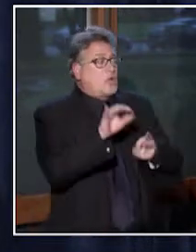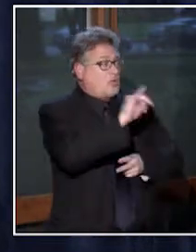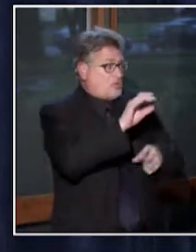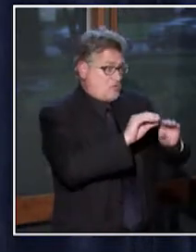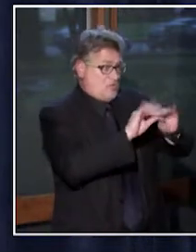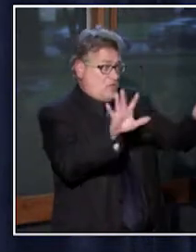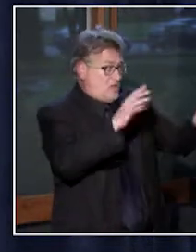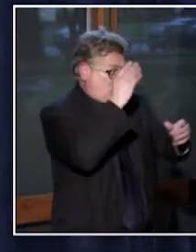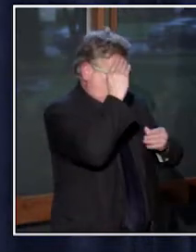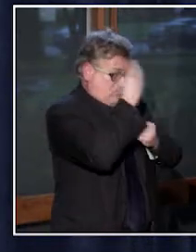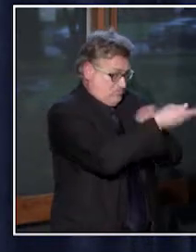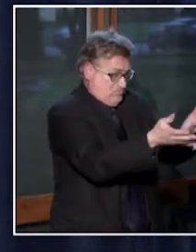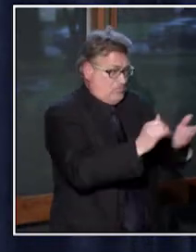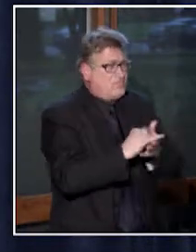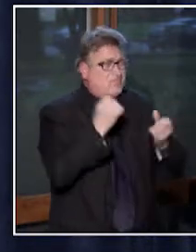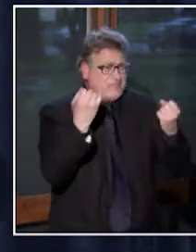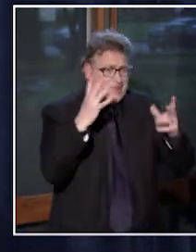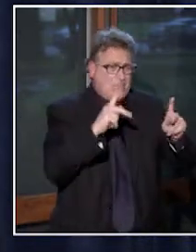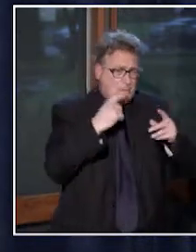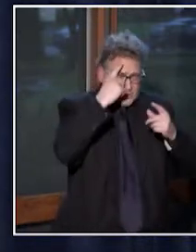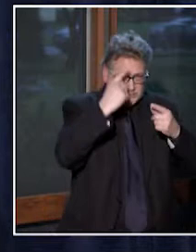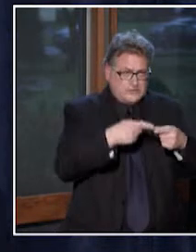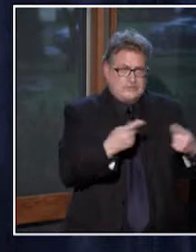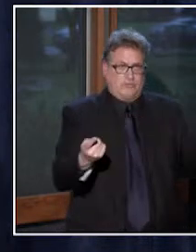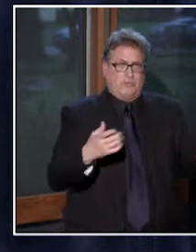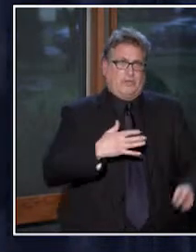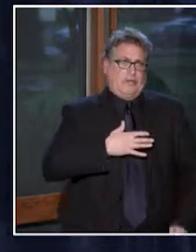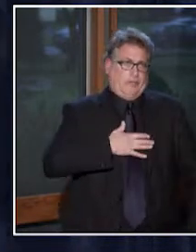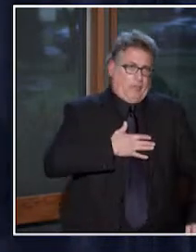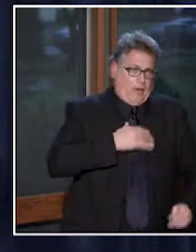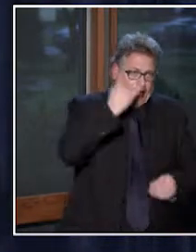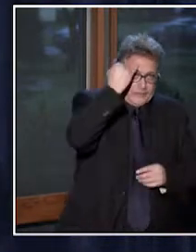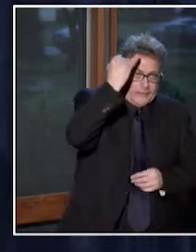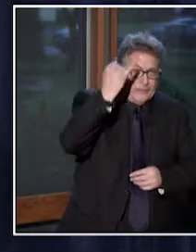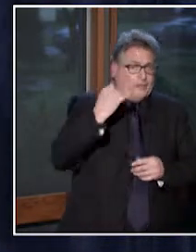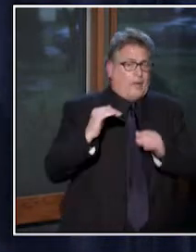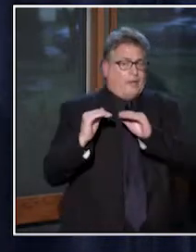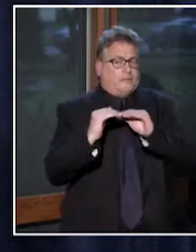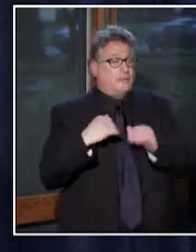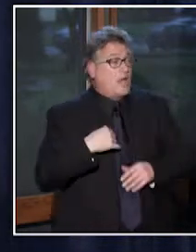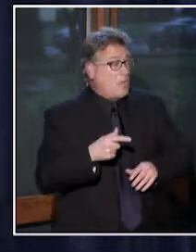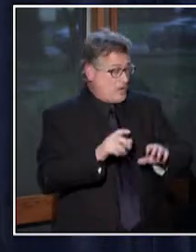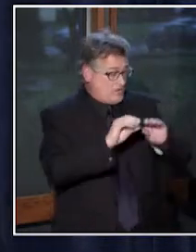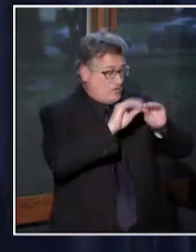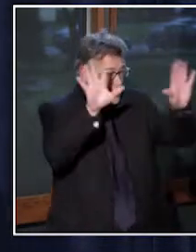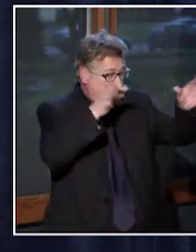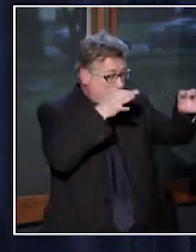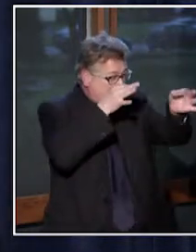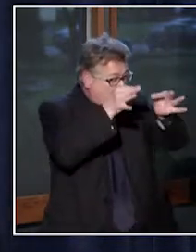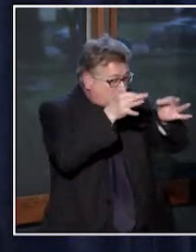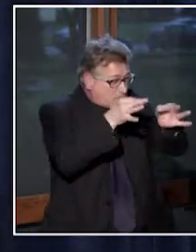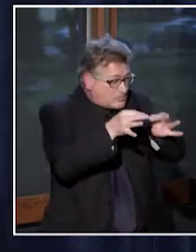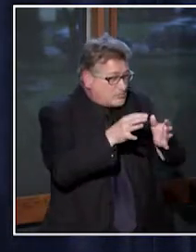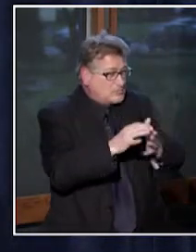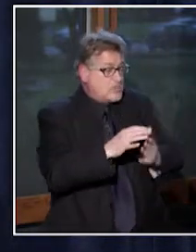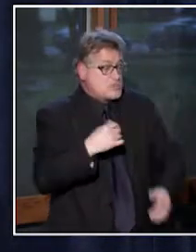a lot of people who disagree with me and disagree with my colleagues on this. I want to be crystal clear. We are abiding